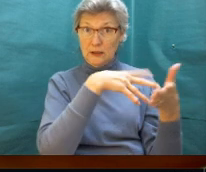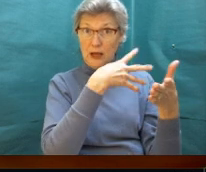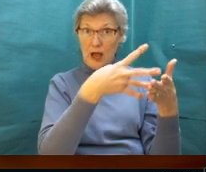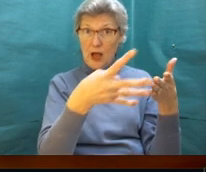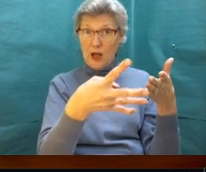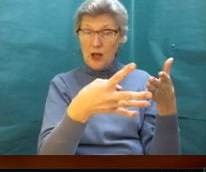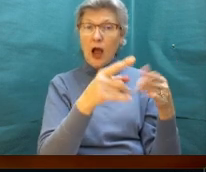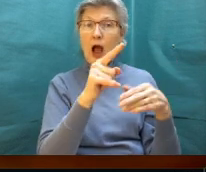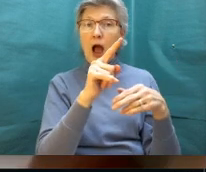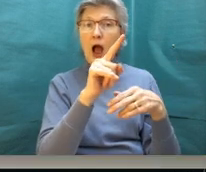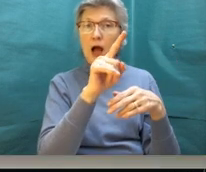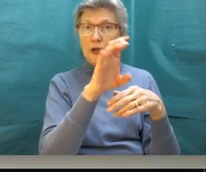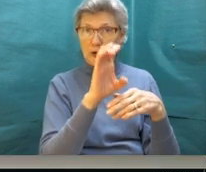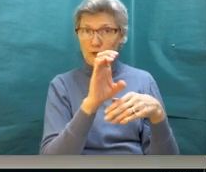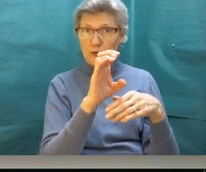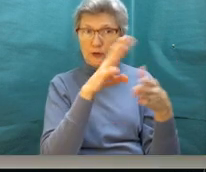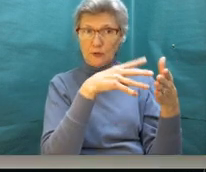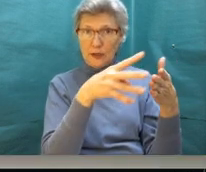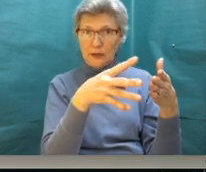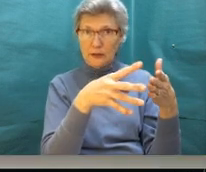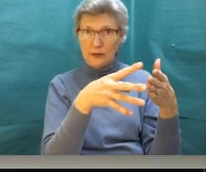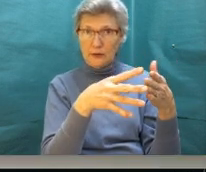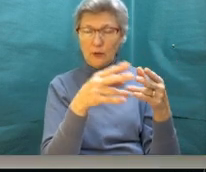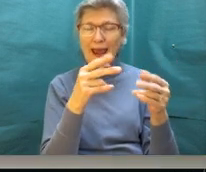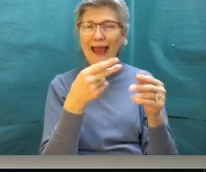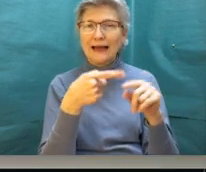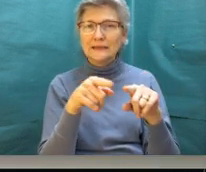understand what this number looks like, moving to our place